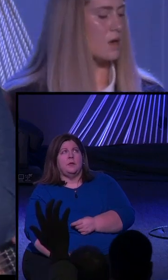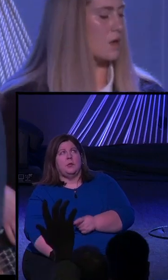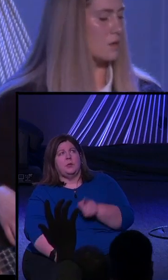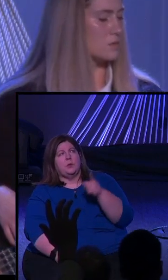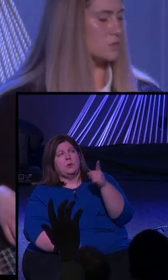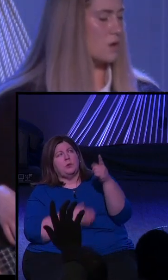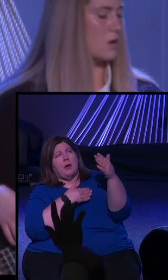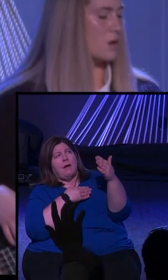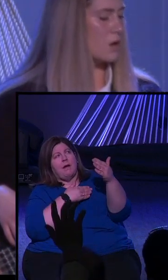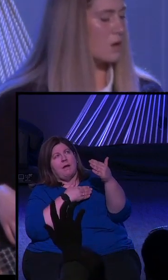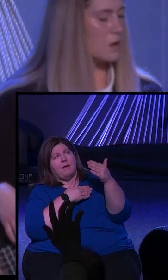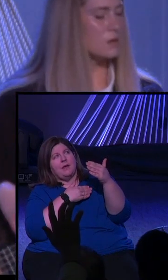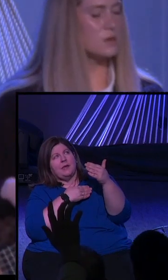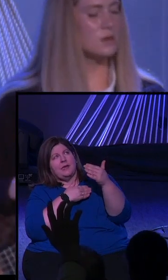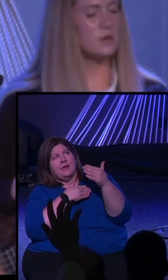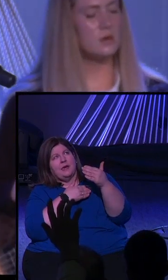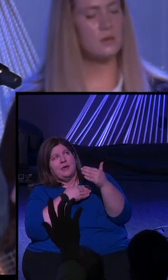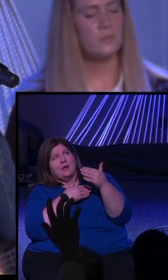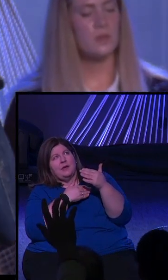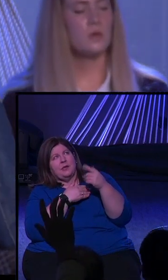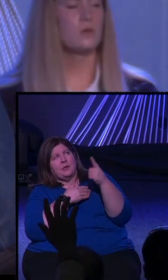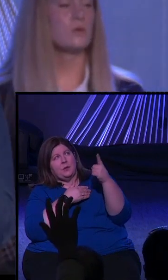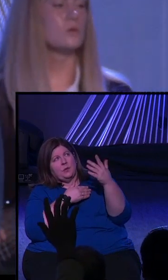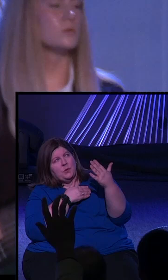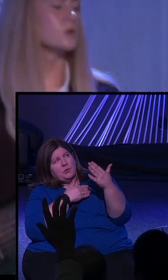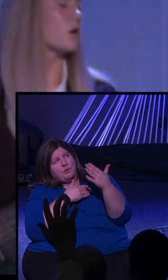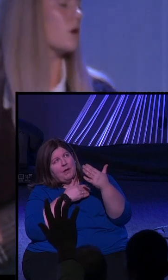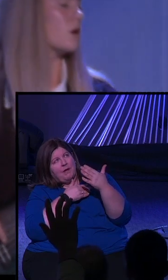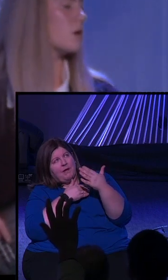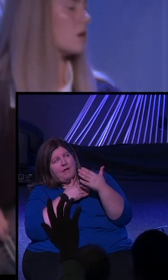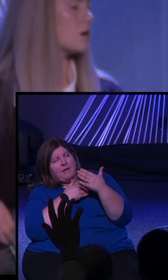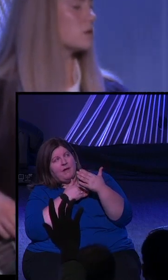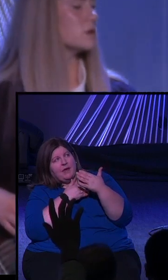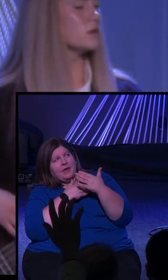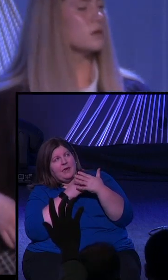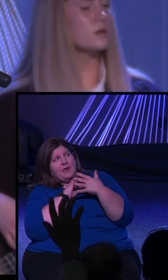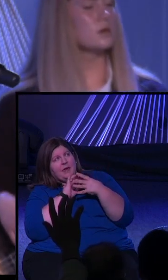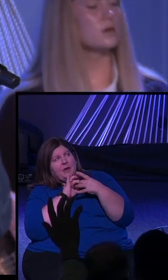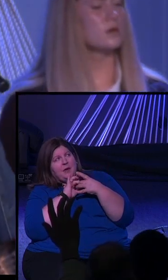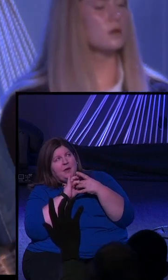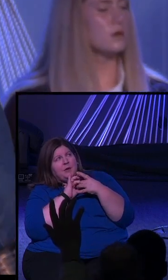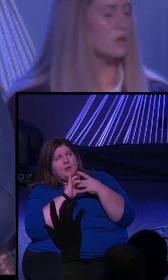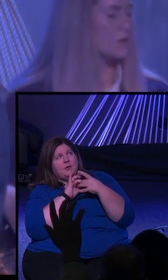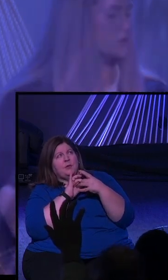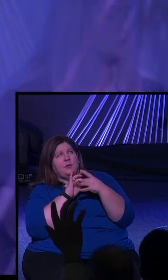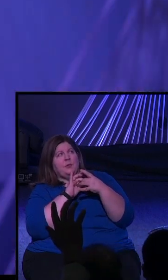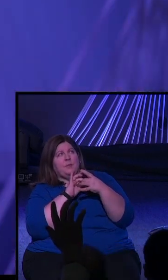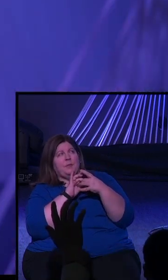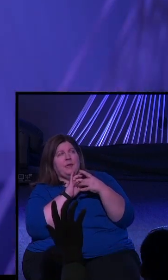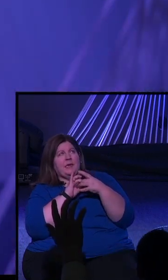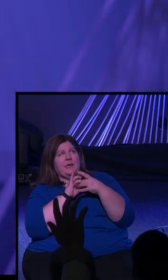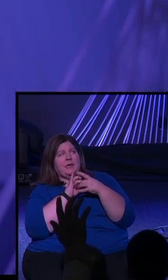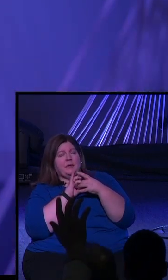And you draw near, so you draw near